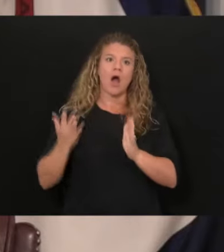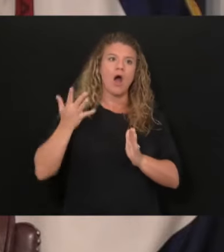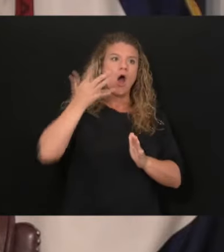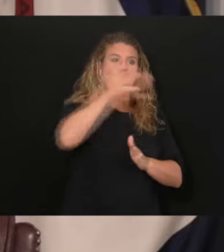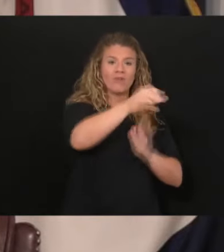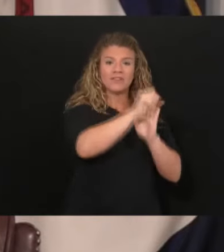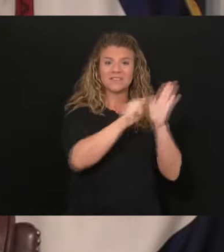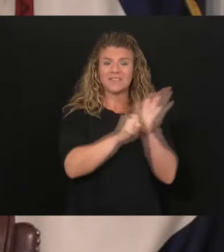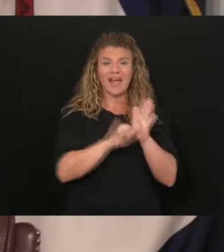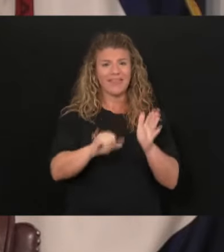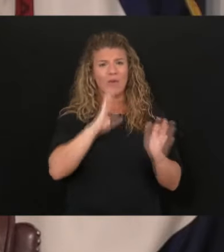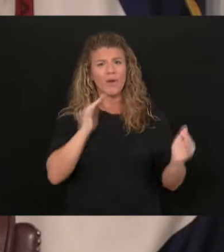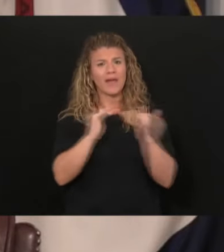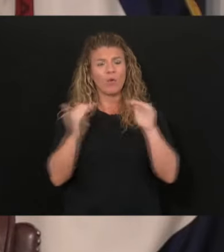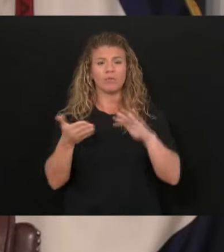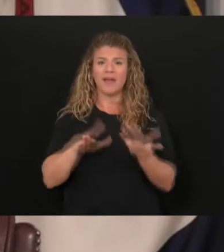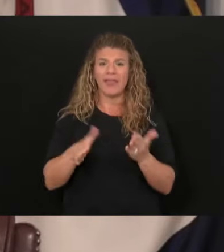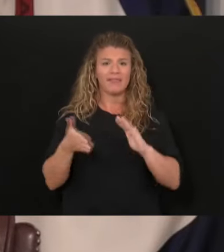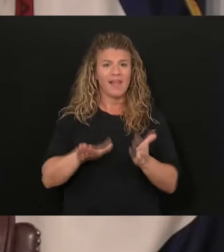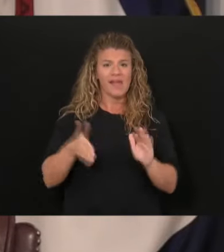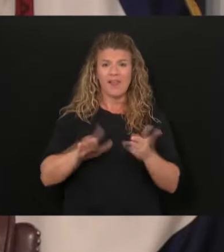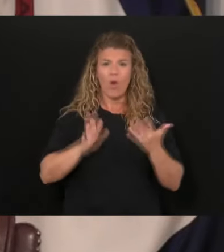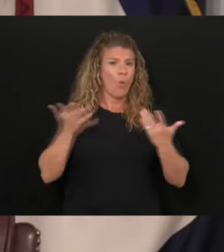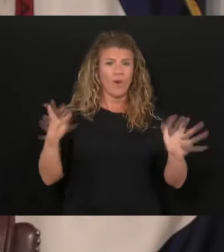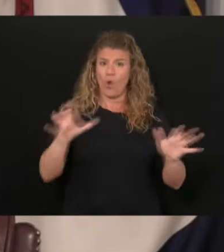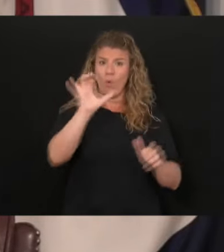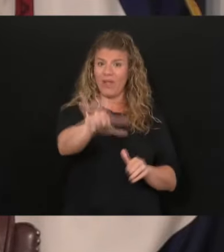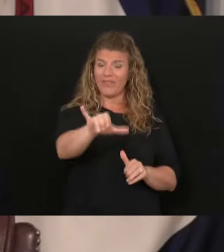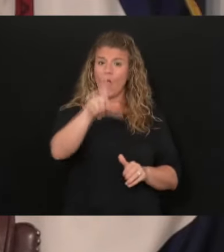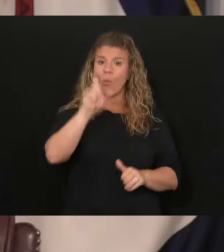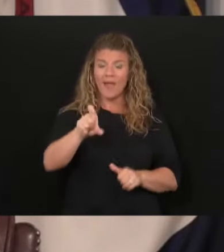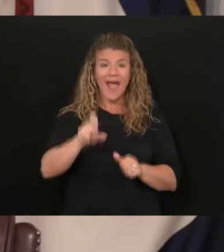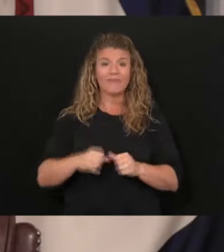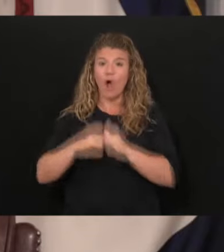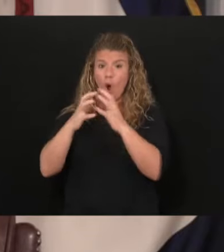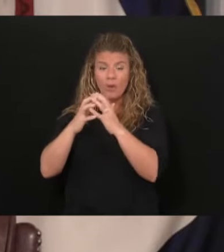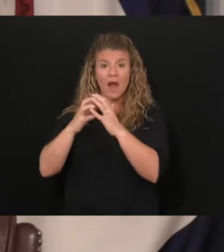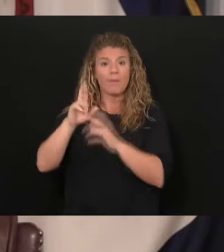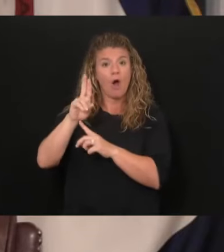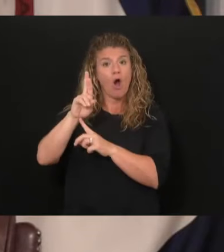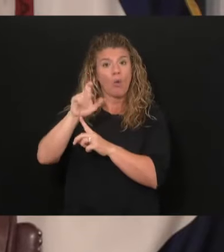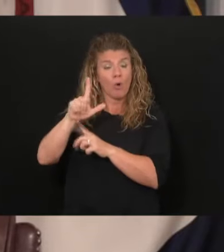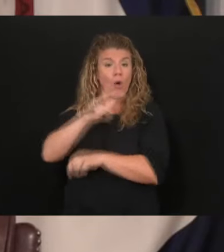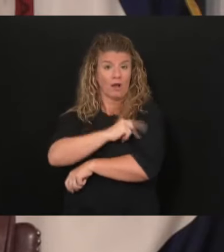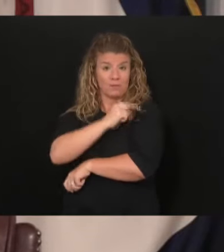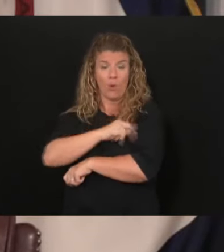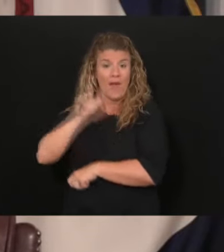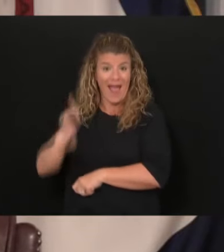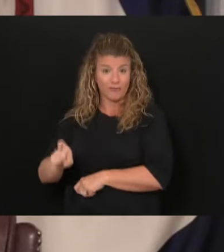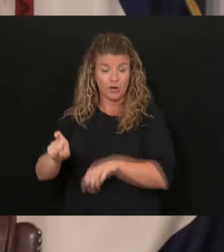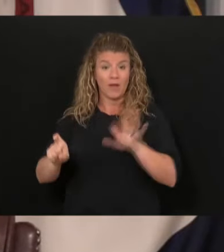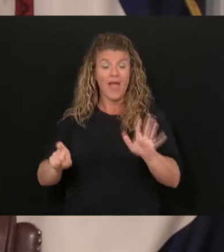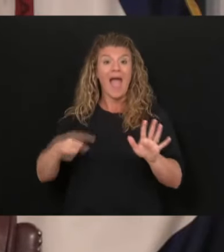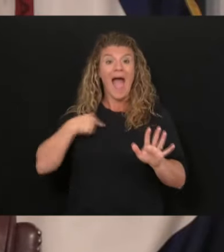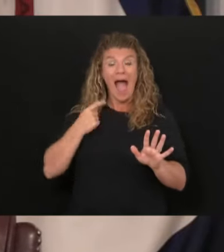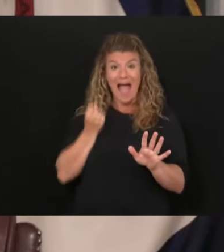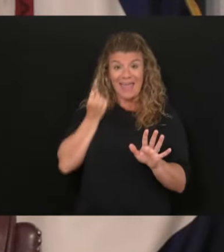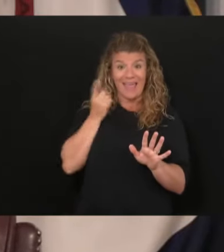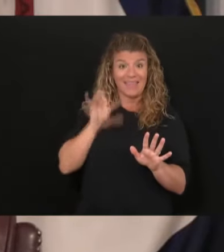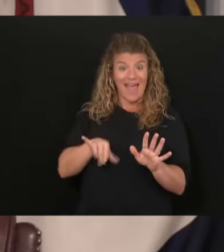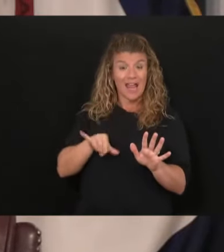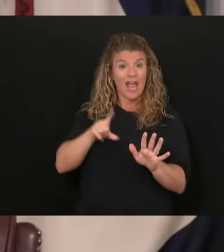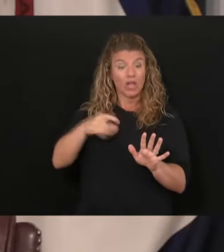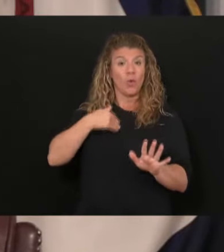people after people, and we've got to keep our rural hospitals going. Now, I know, I get it. I totally get that. And absolutely, you have